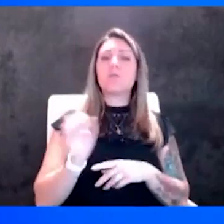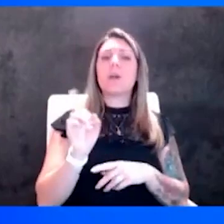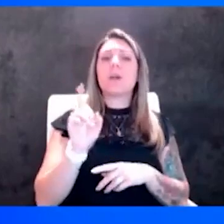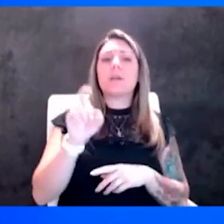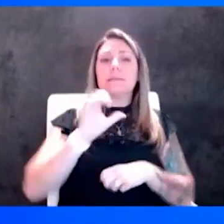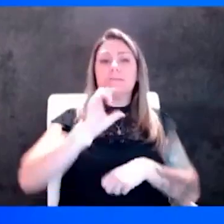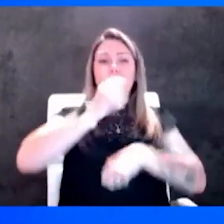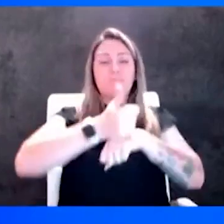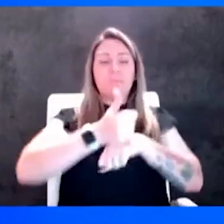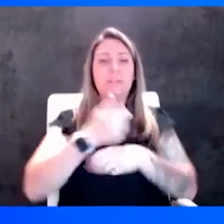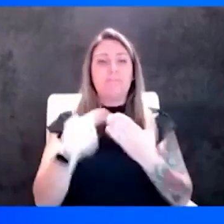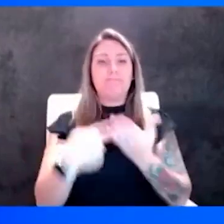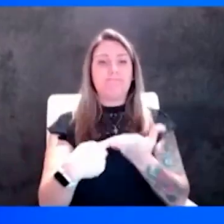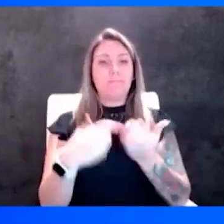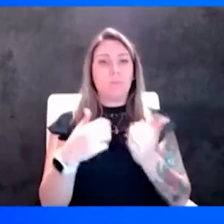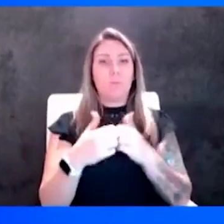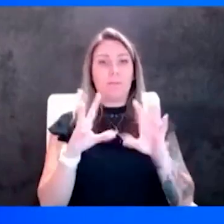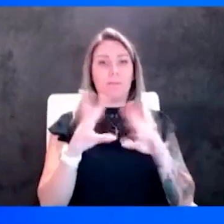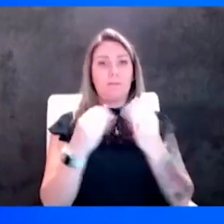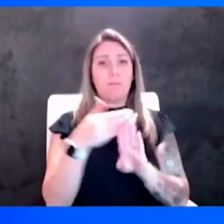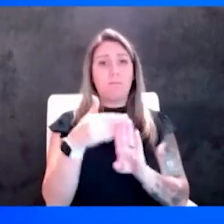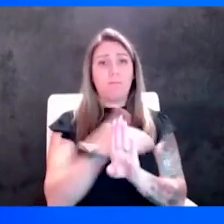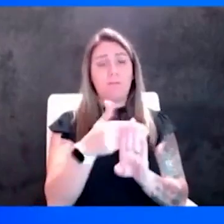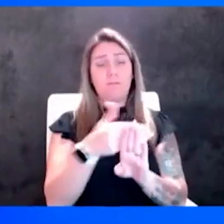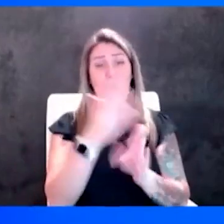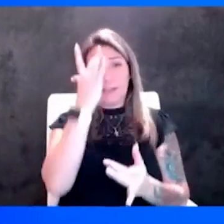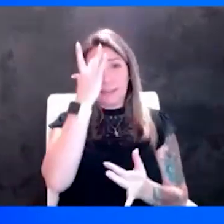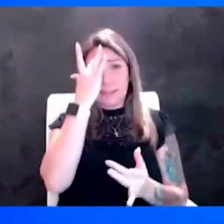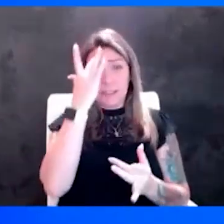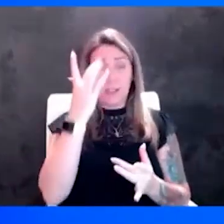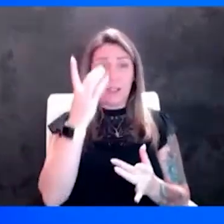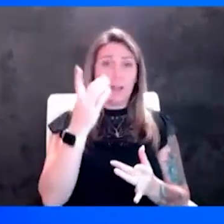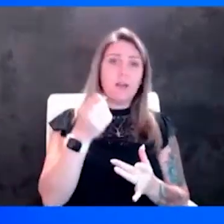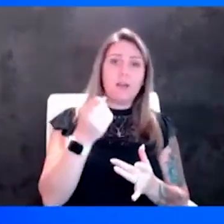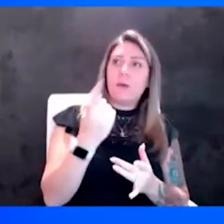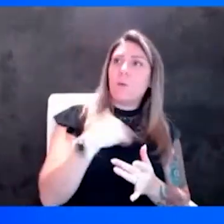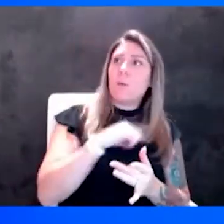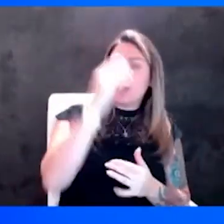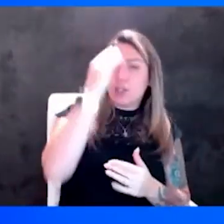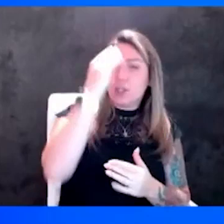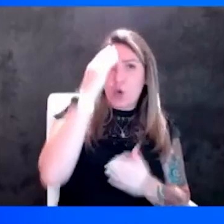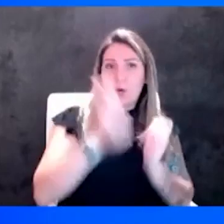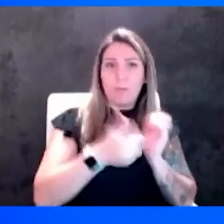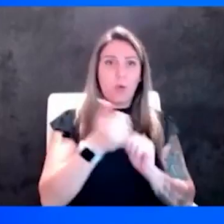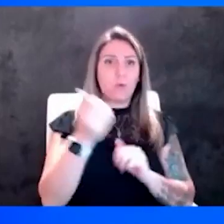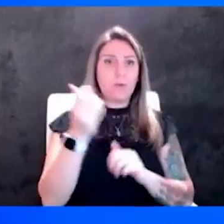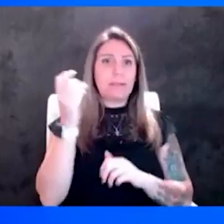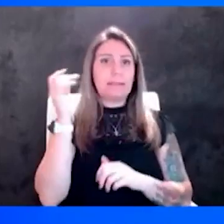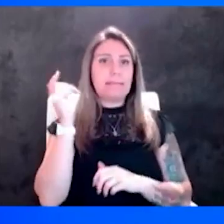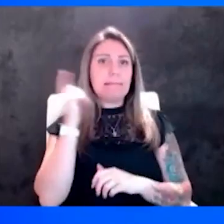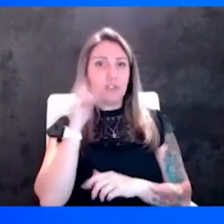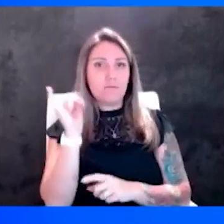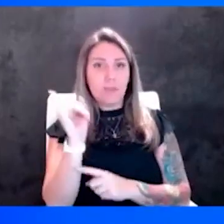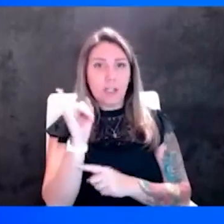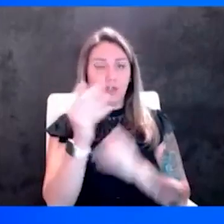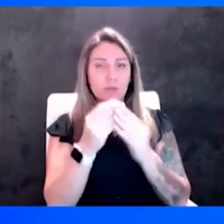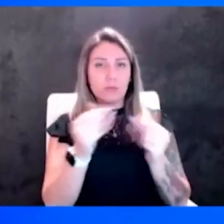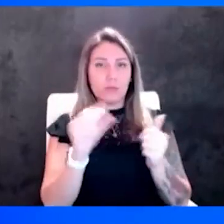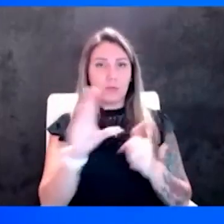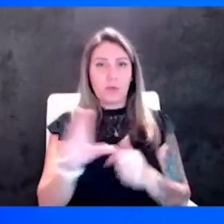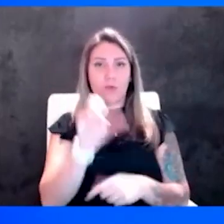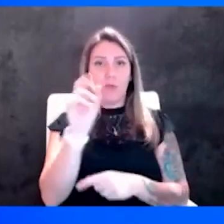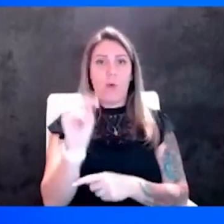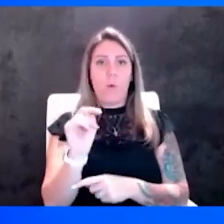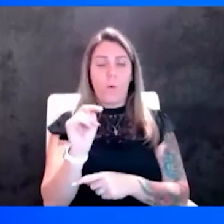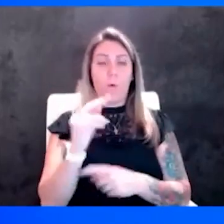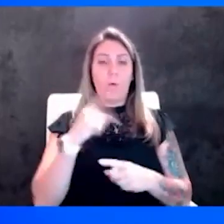discussions with families before their child is sick. We know that most ear infections go away on their own. And we're really trying to push